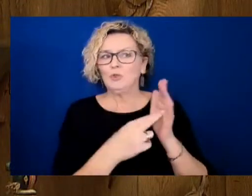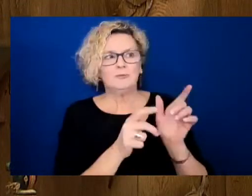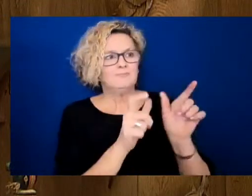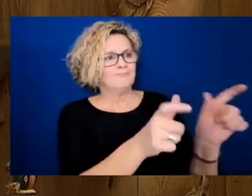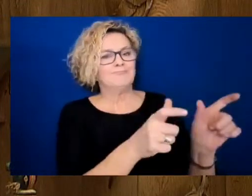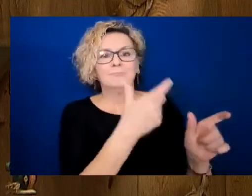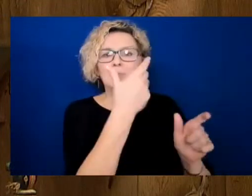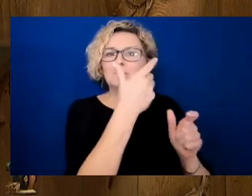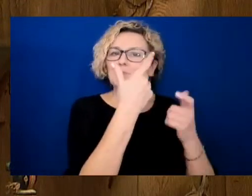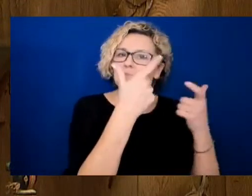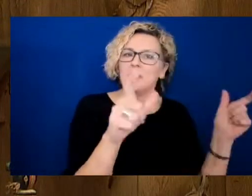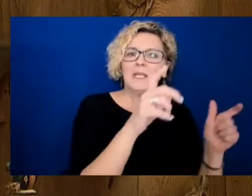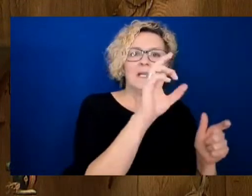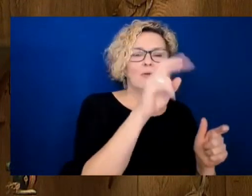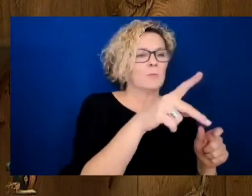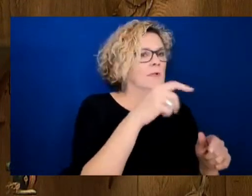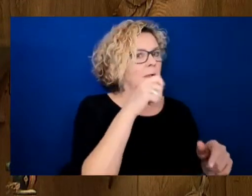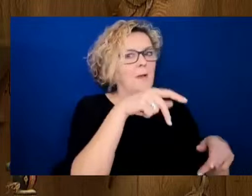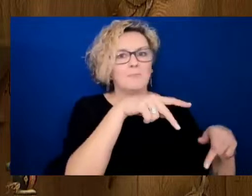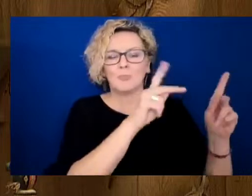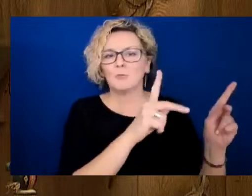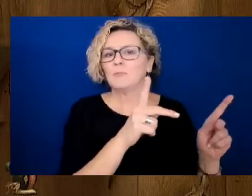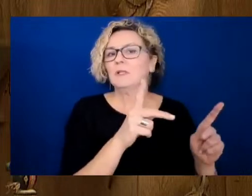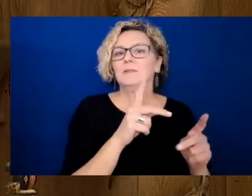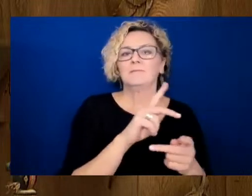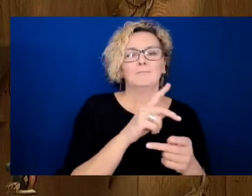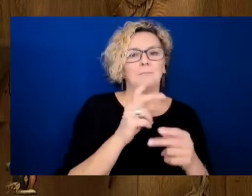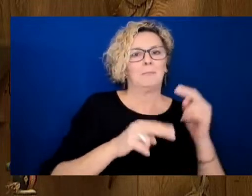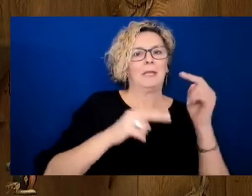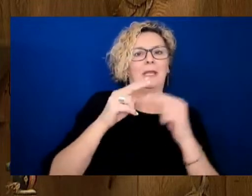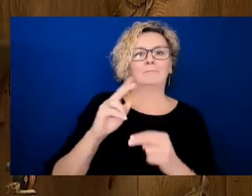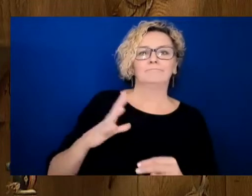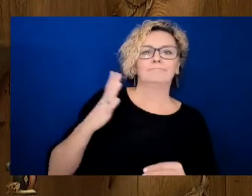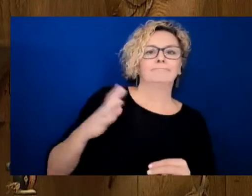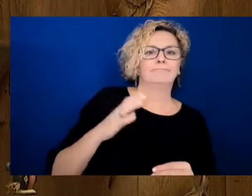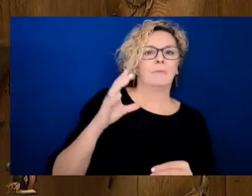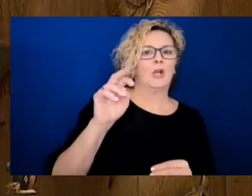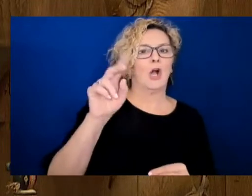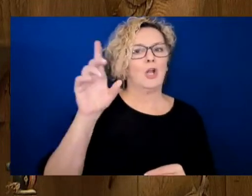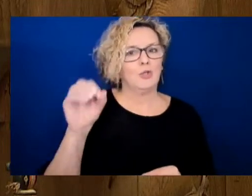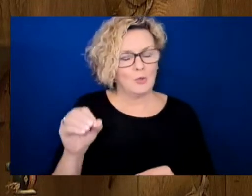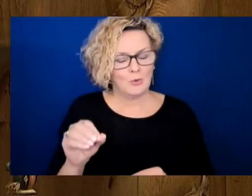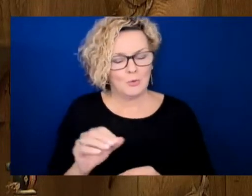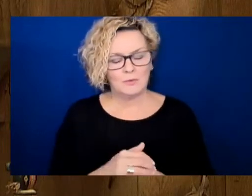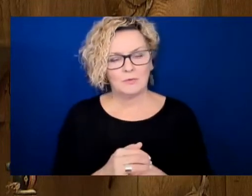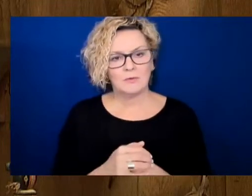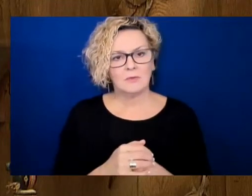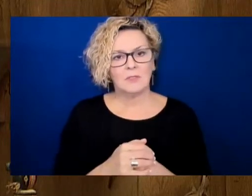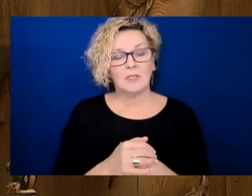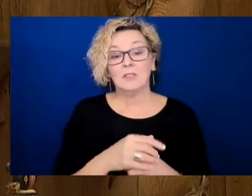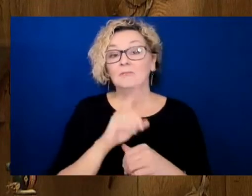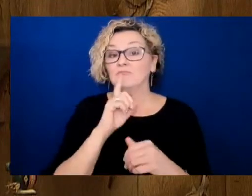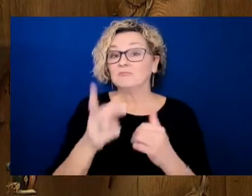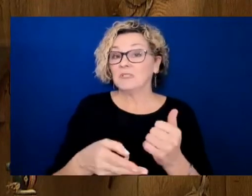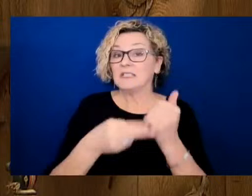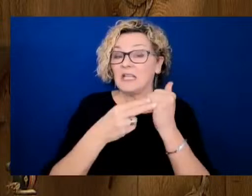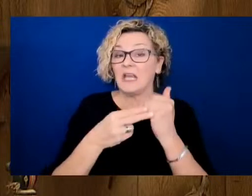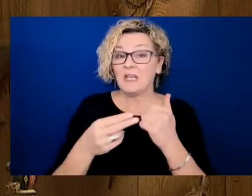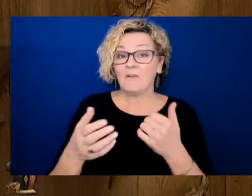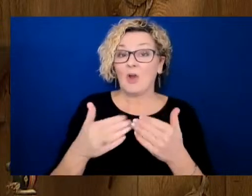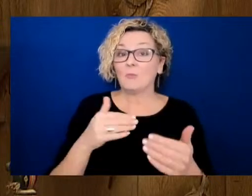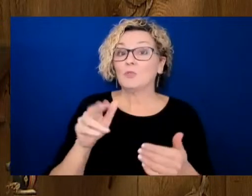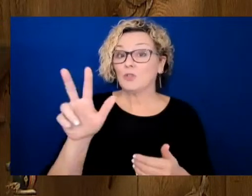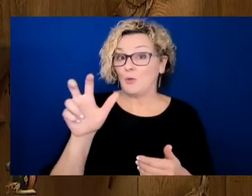This month, the first purchase was made by the Rental Protection Fund, saving nearly 300 affordable co-op units in